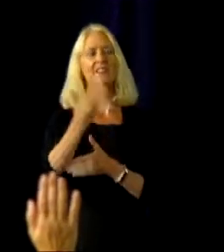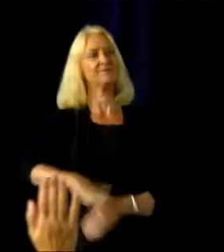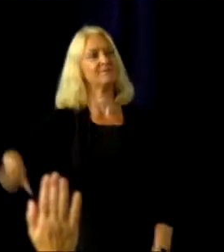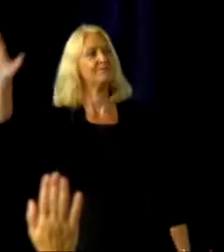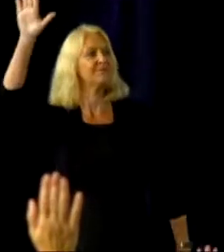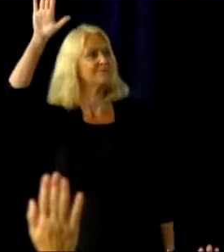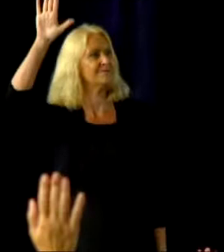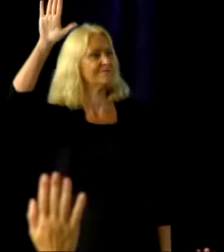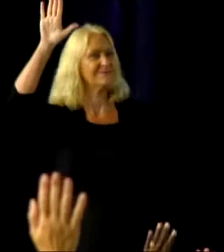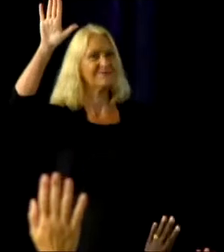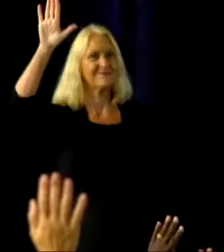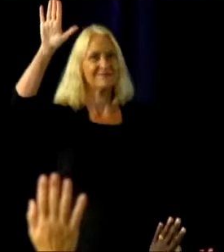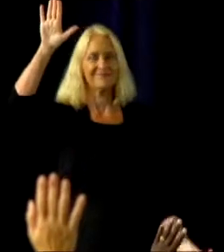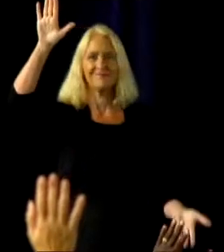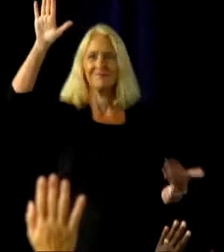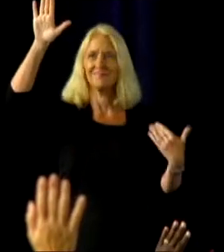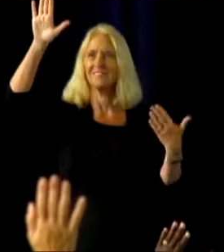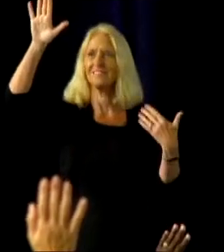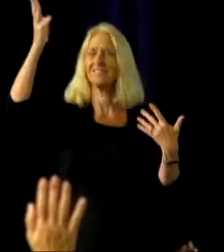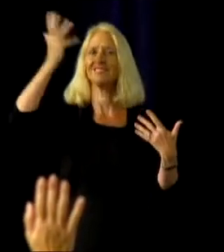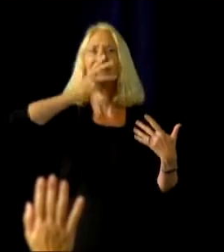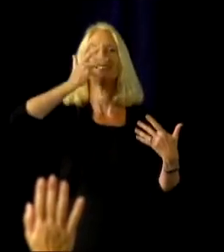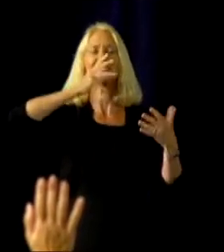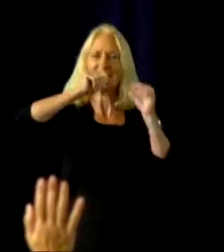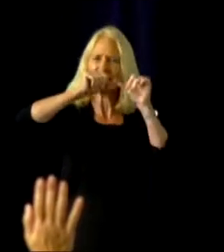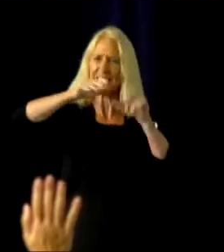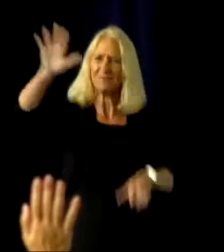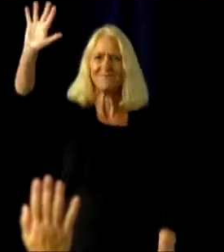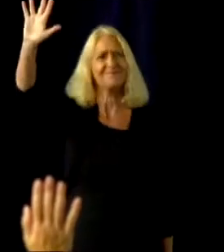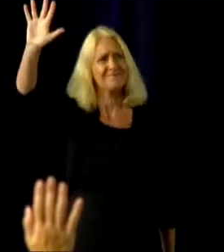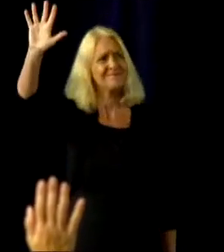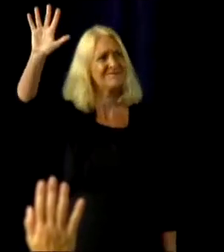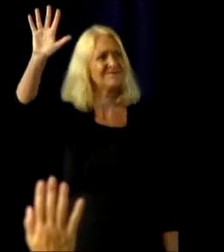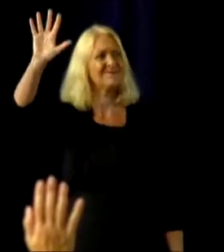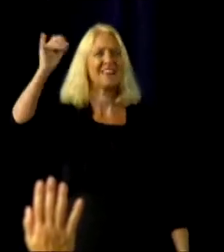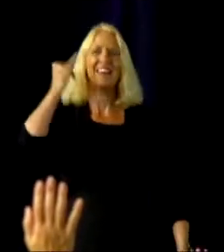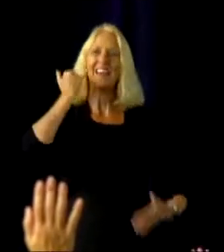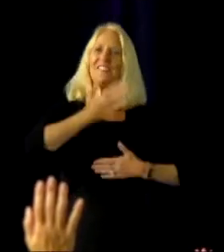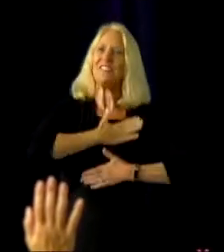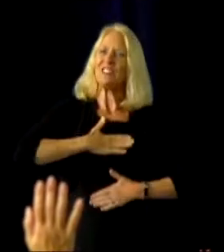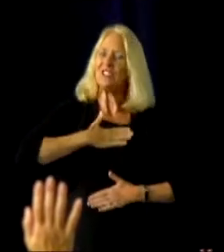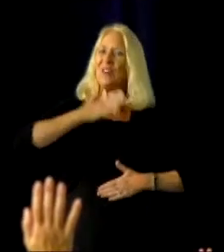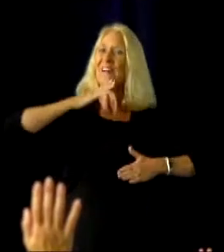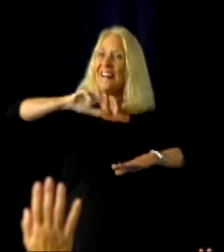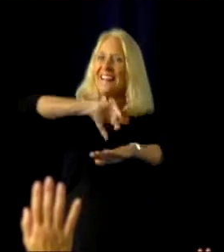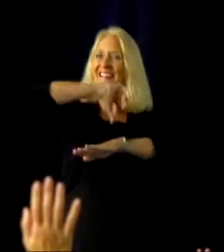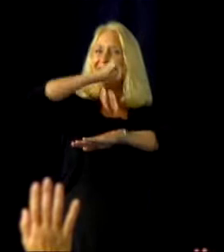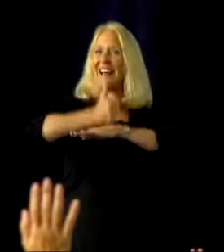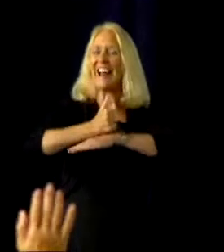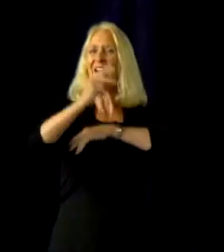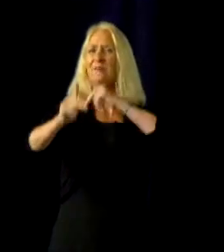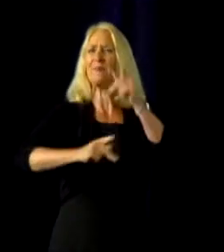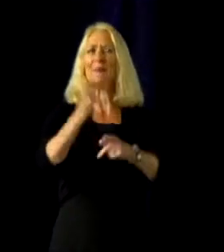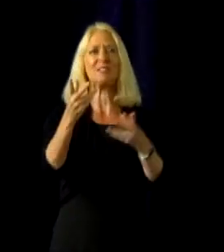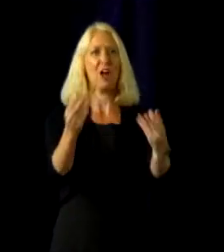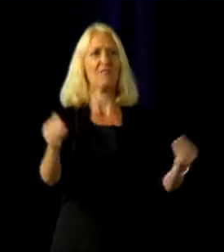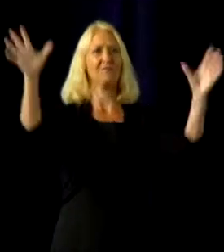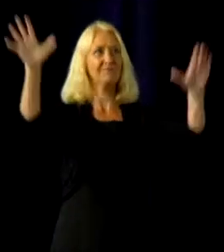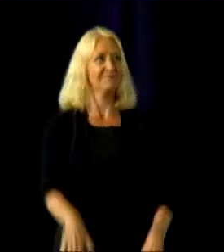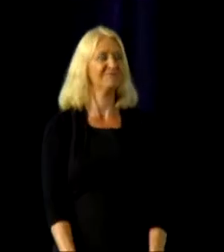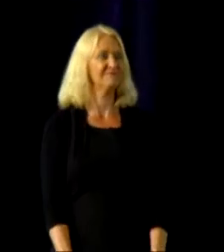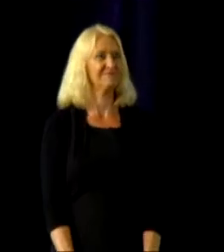hand. Oh, that's awesome. All right, keep it up. Now, if you enjoyed the implementation of PeopleSoft.